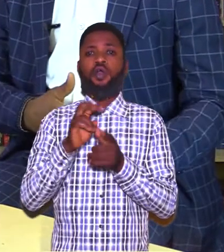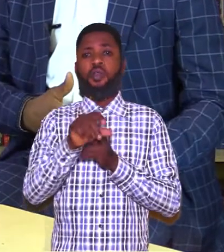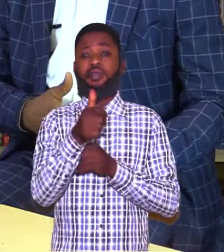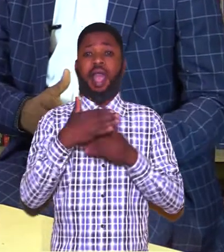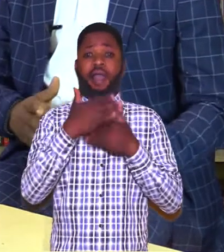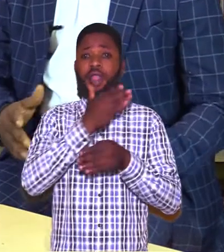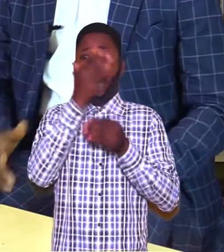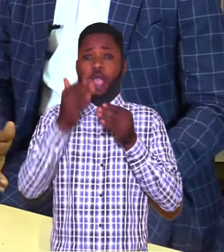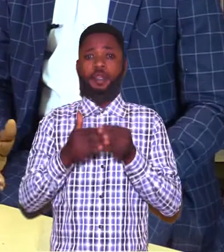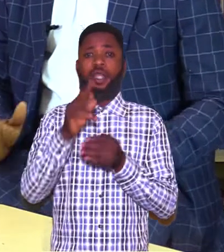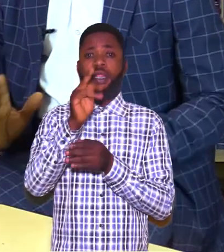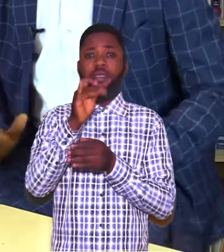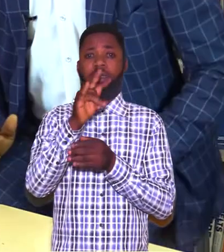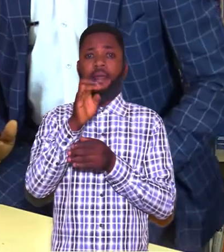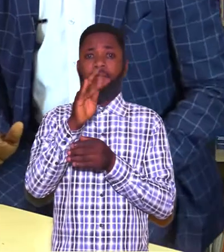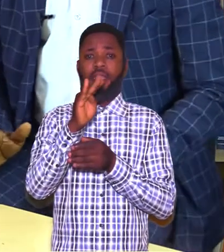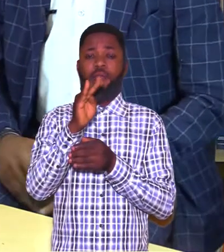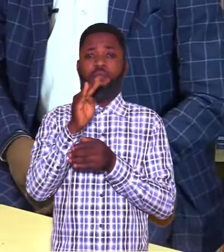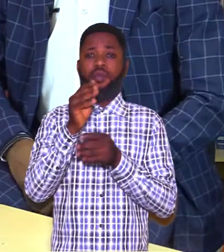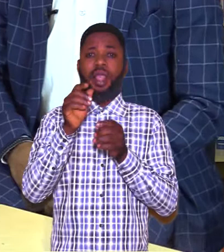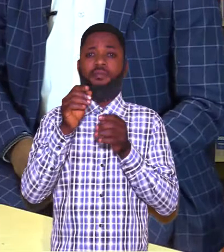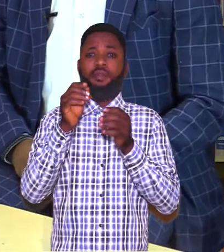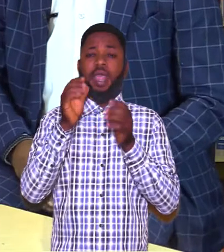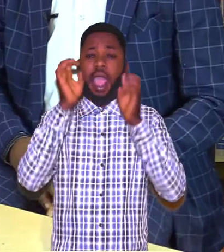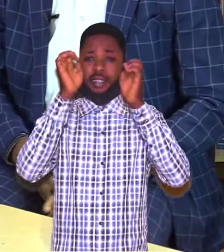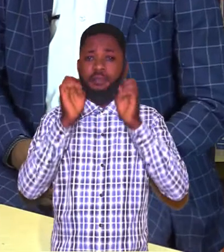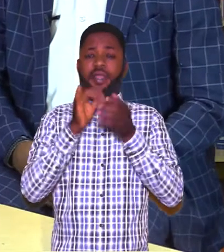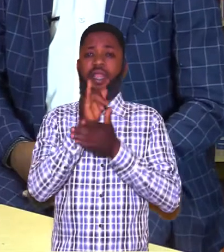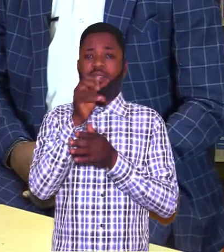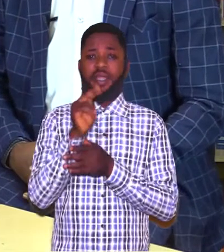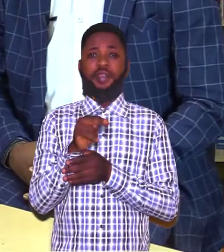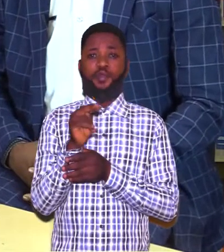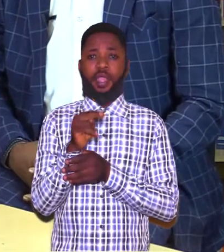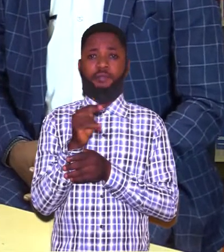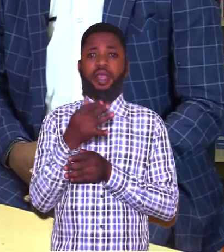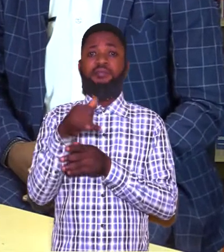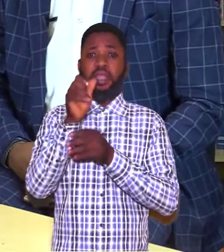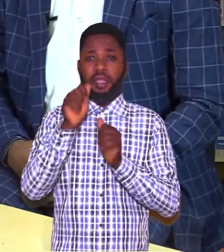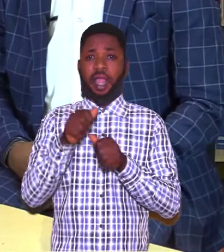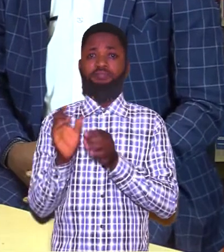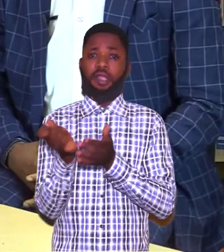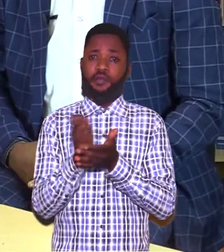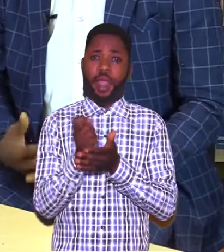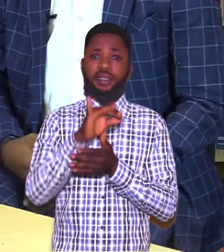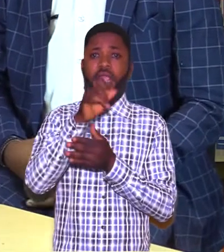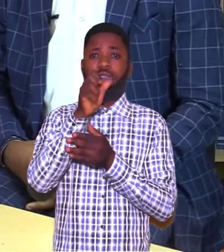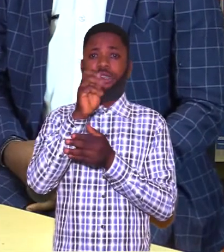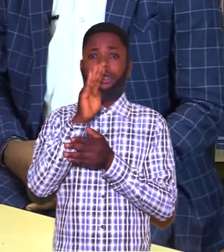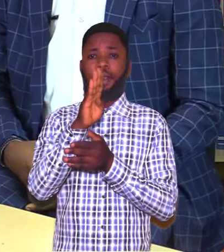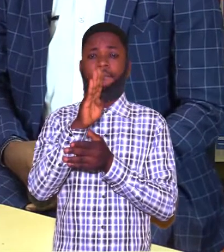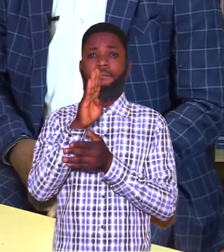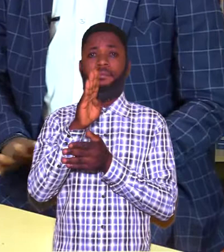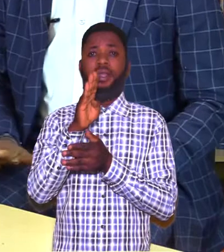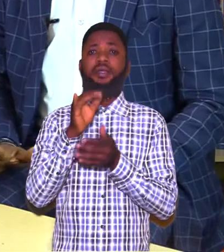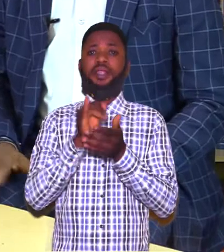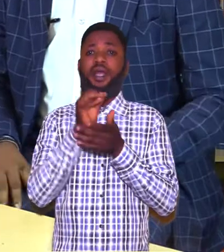completing, NAPTEP yes, examinations. that is the requirement through JAM. Oh, they can take JAM? They take JAM.